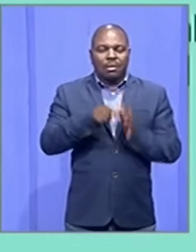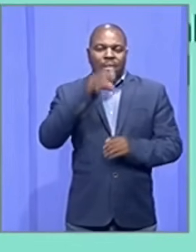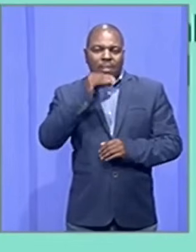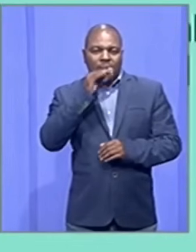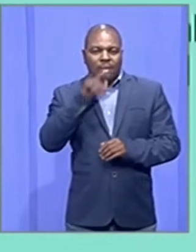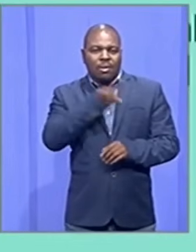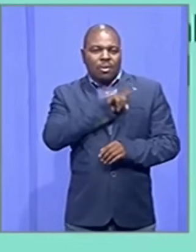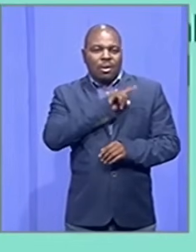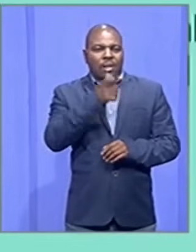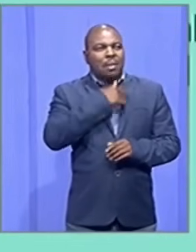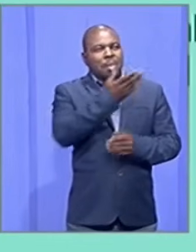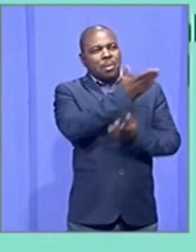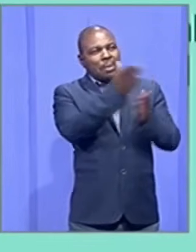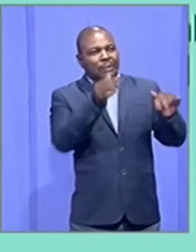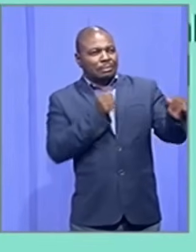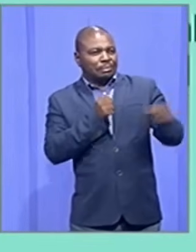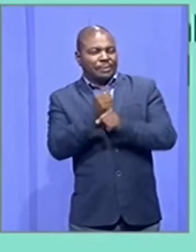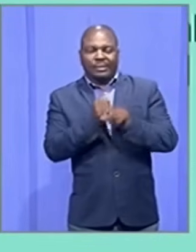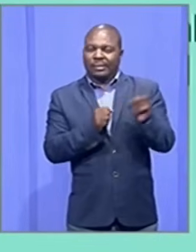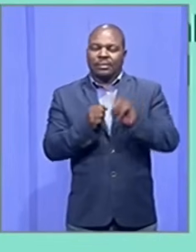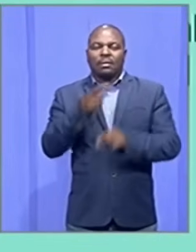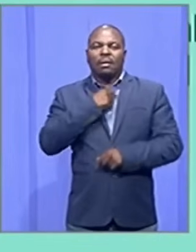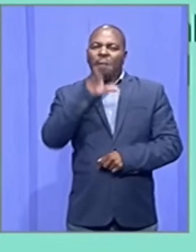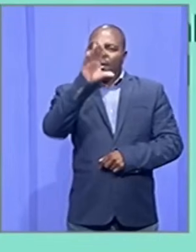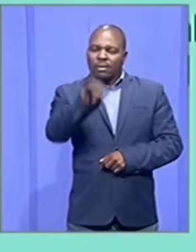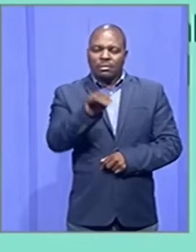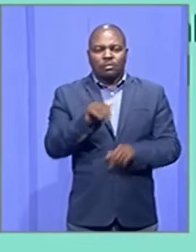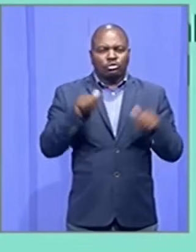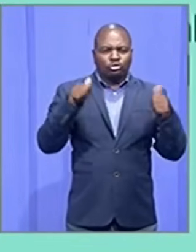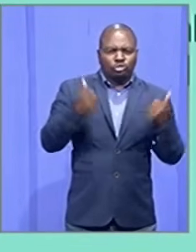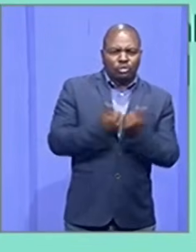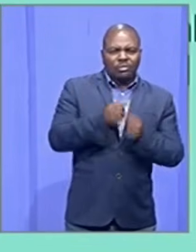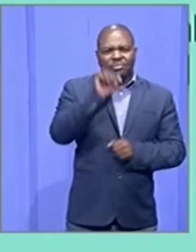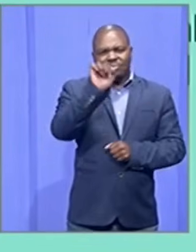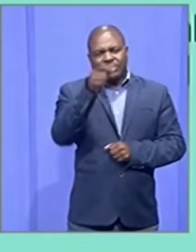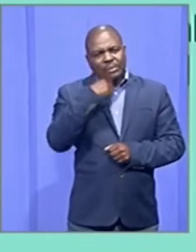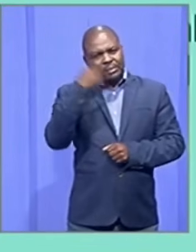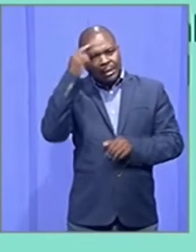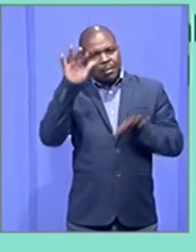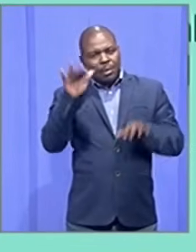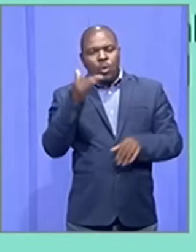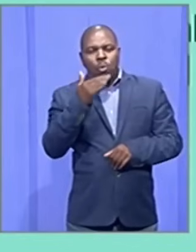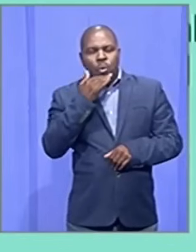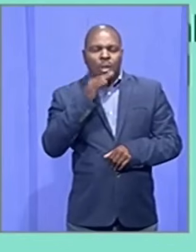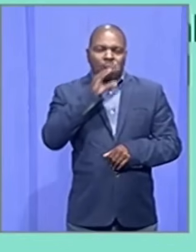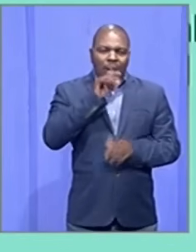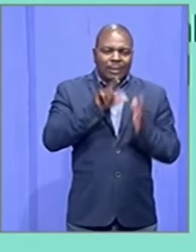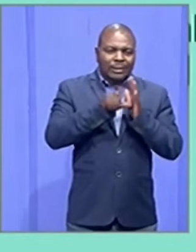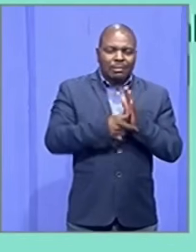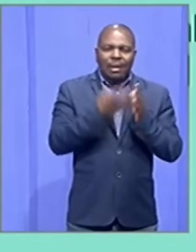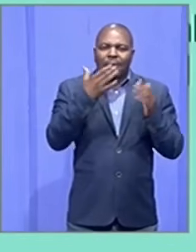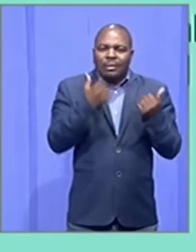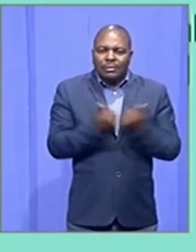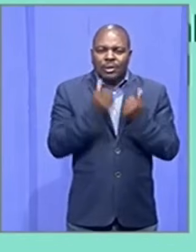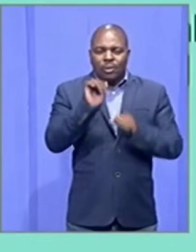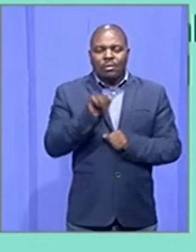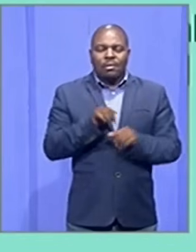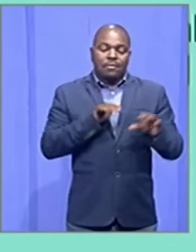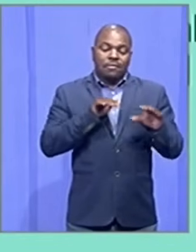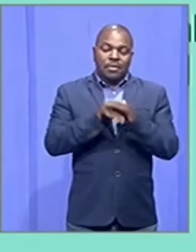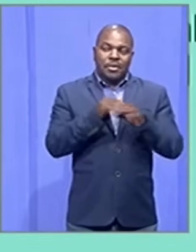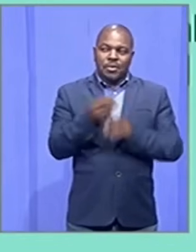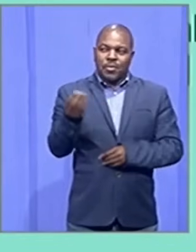one size does not fit all. Potso ke hore e be ke dife diphephetso tse o hlokomelang hore batho ba nang le boeleya ba tobane le tsona. Maikutlo a hao ka